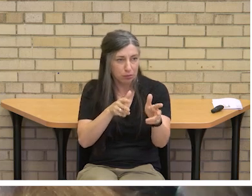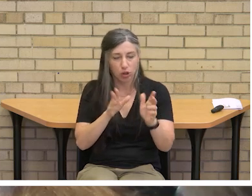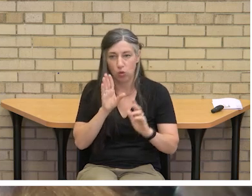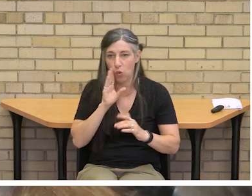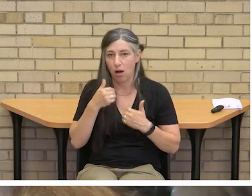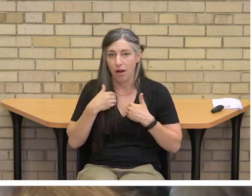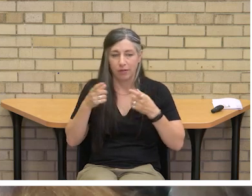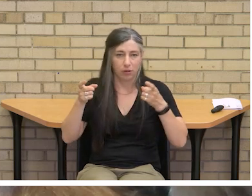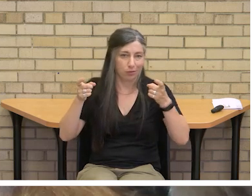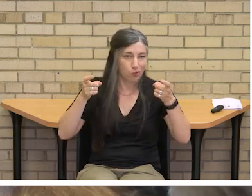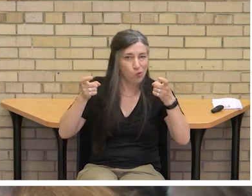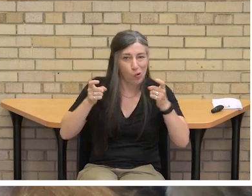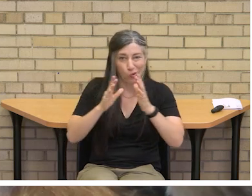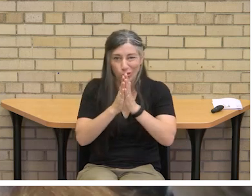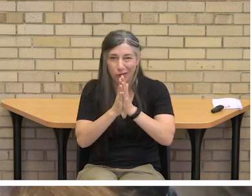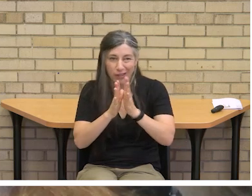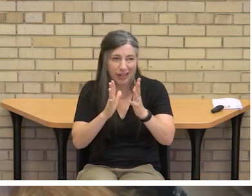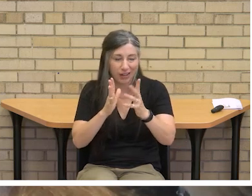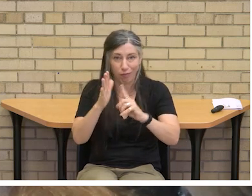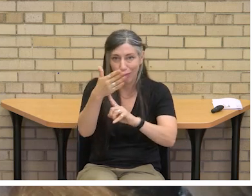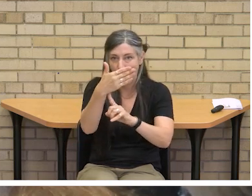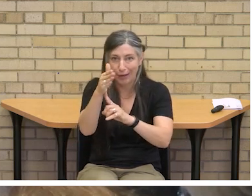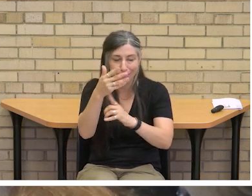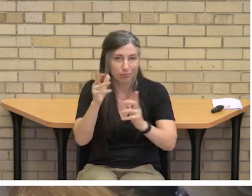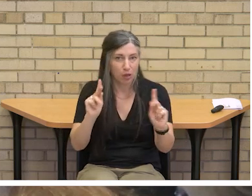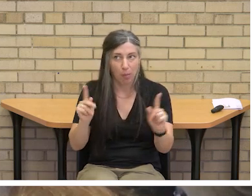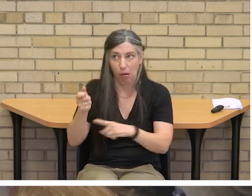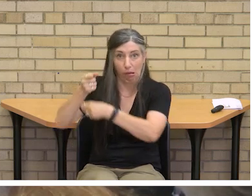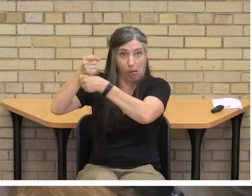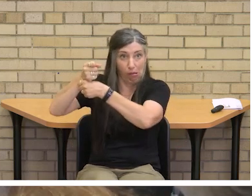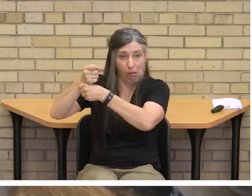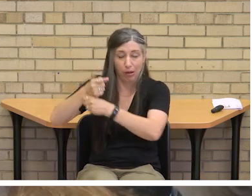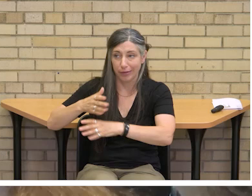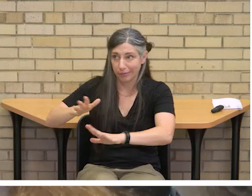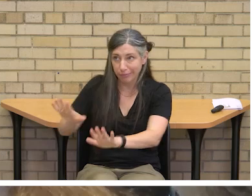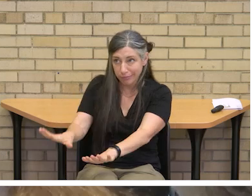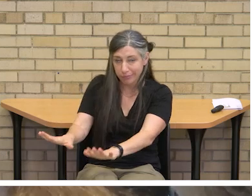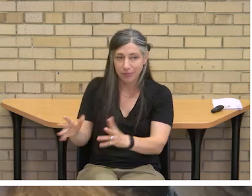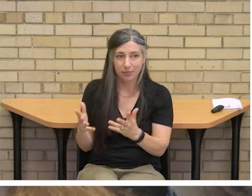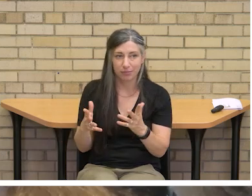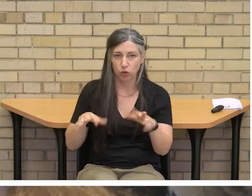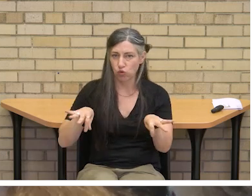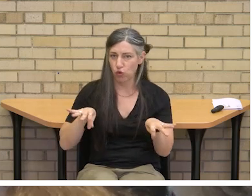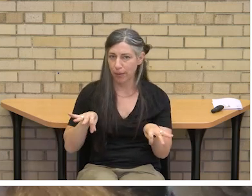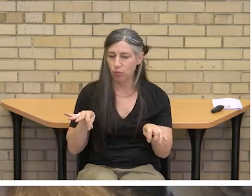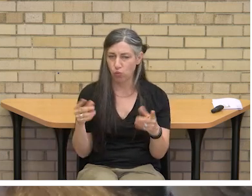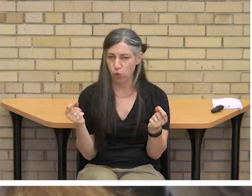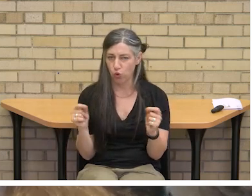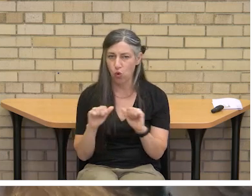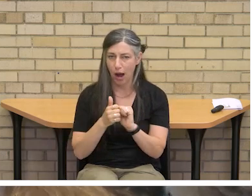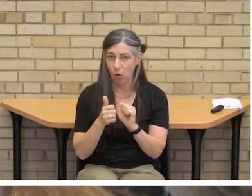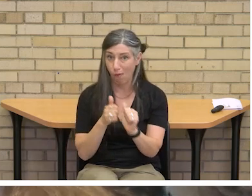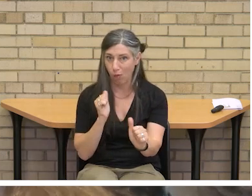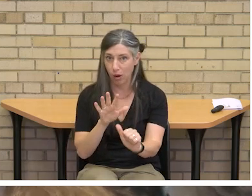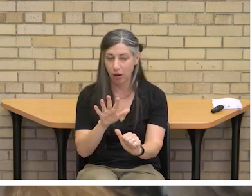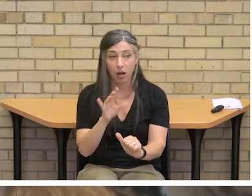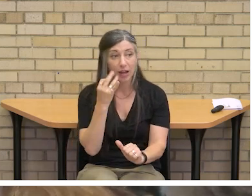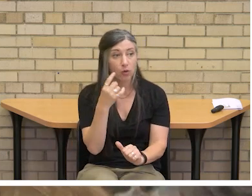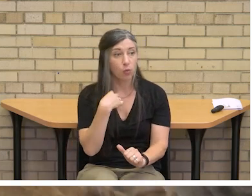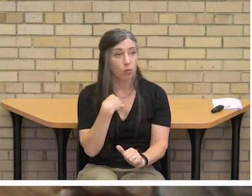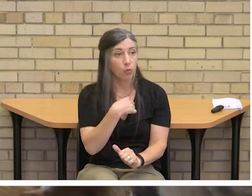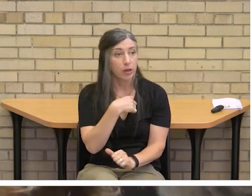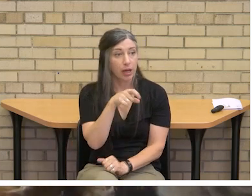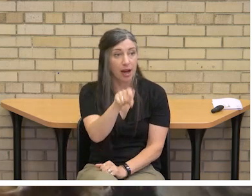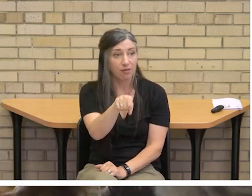we'll have flagging to protect the people using the trails underneath. And if we need to